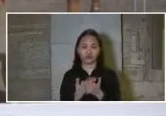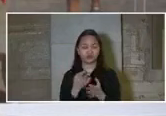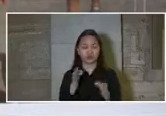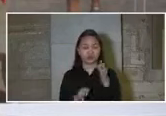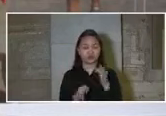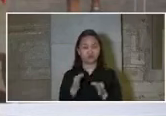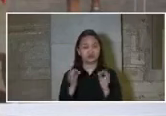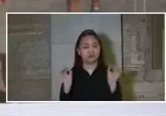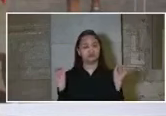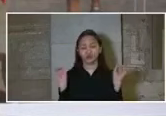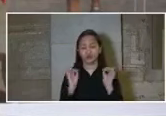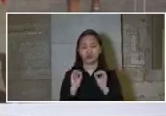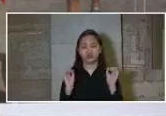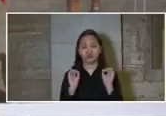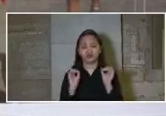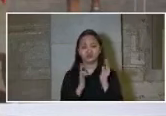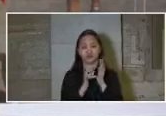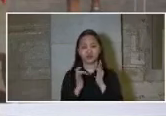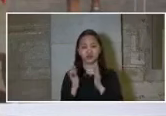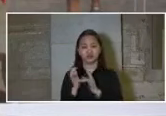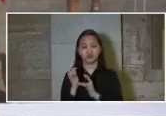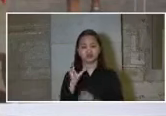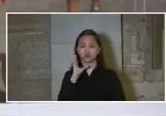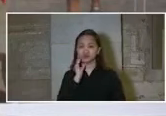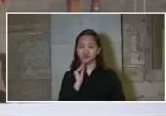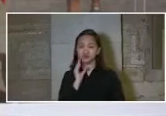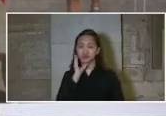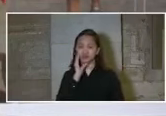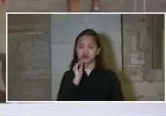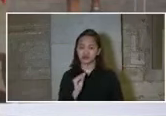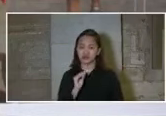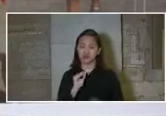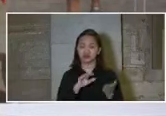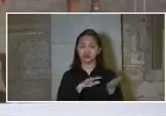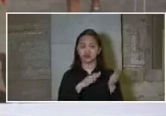wala si Jesus dun sa naranasan nating kamatayan.